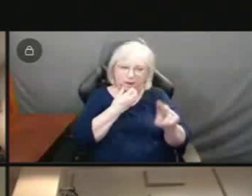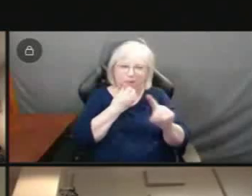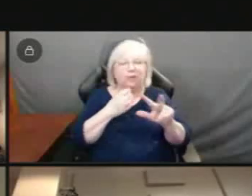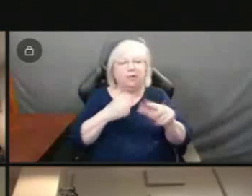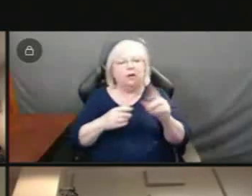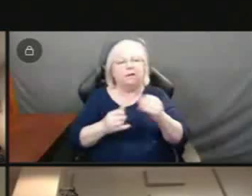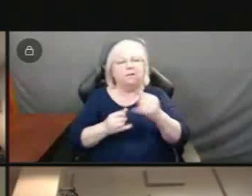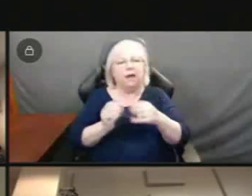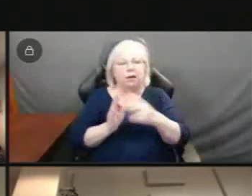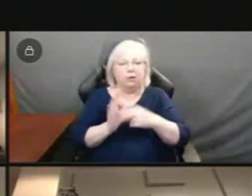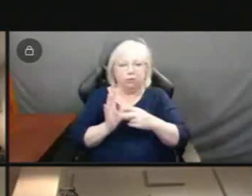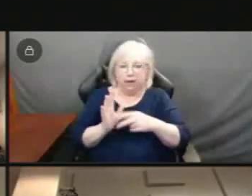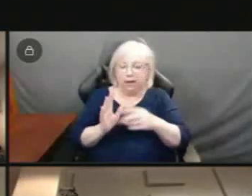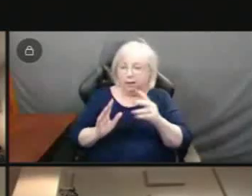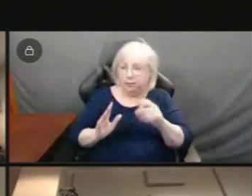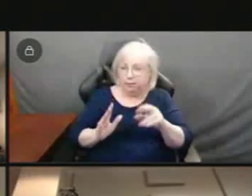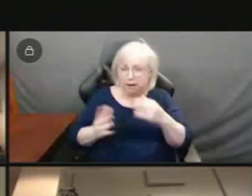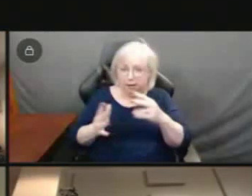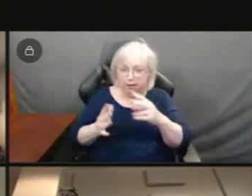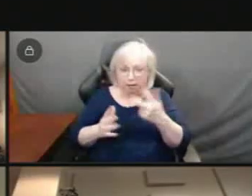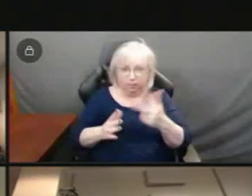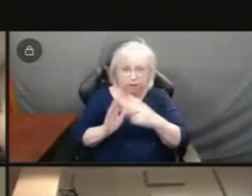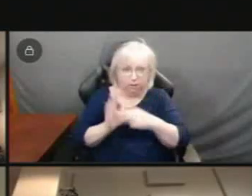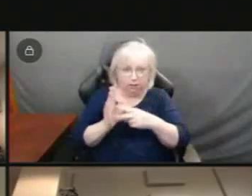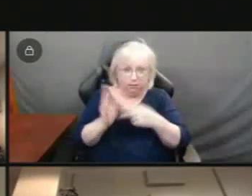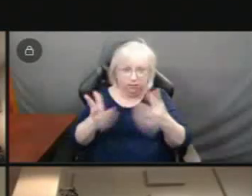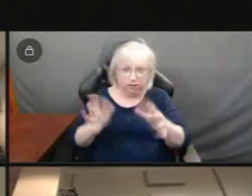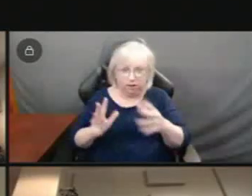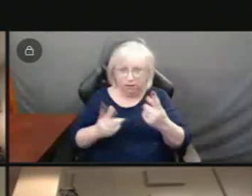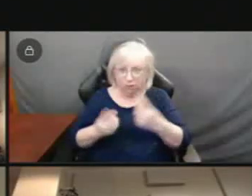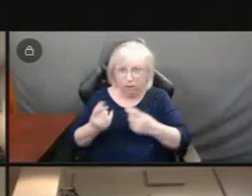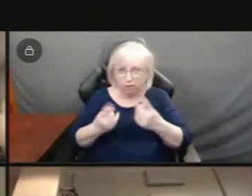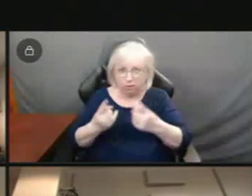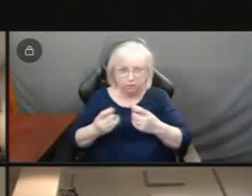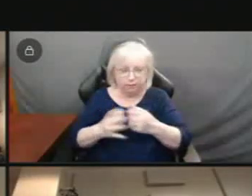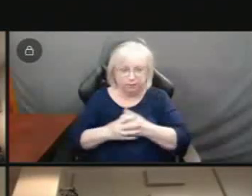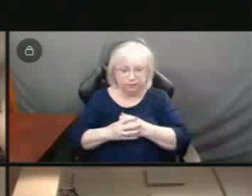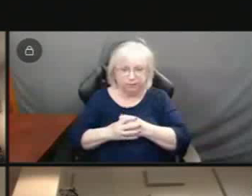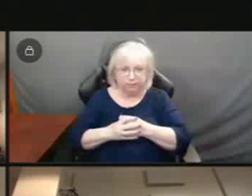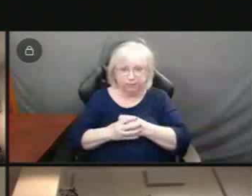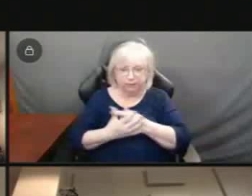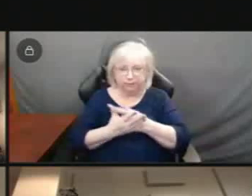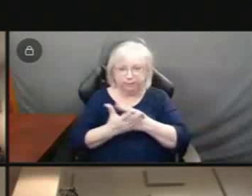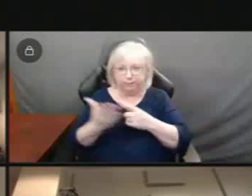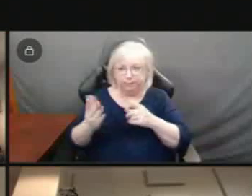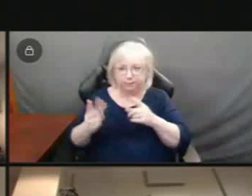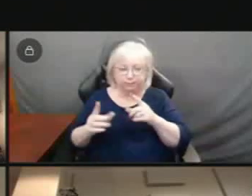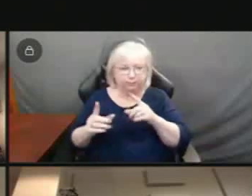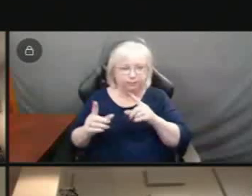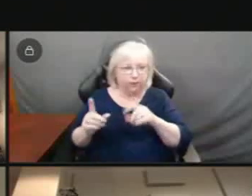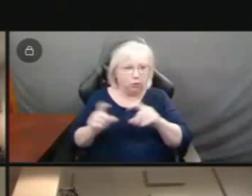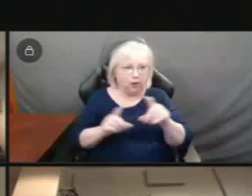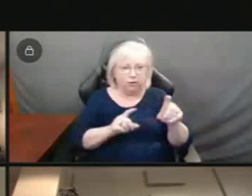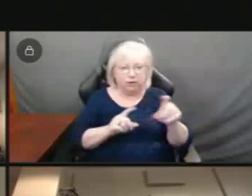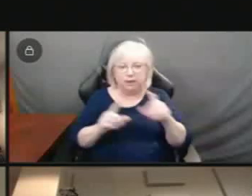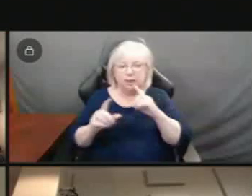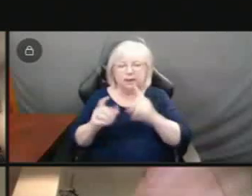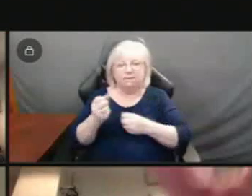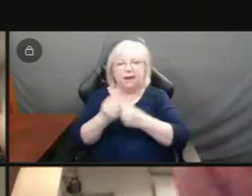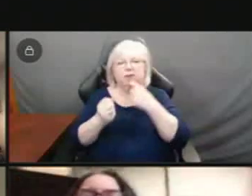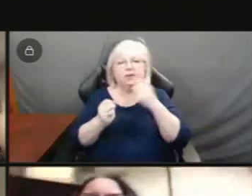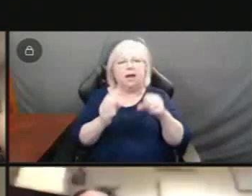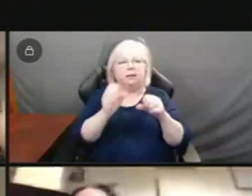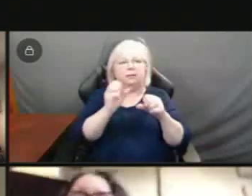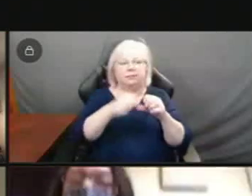We've now had three readings. Are there any questions? Now had three readings. Are there any questions? Any questions? All those in favor, please say